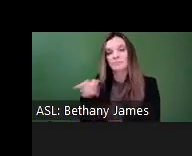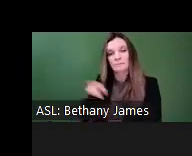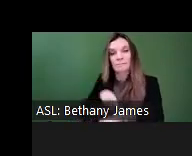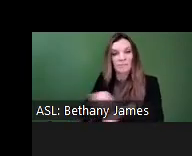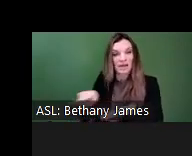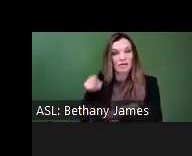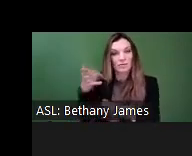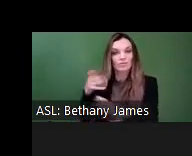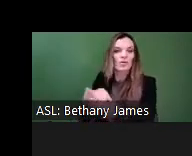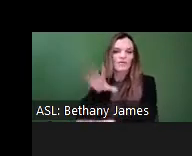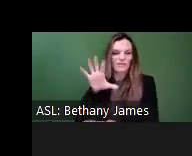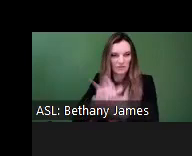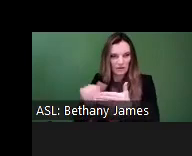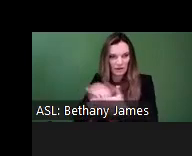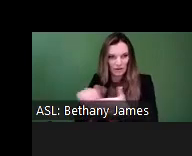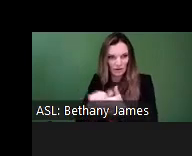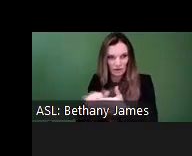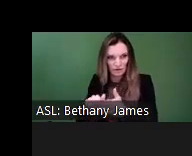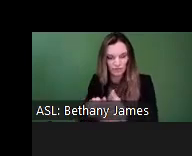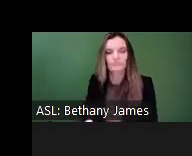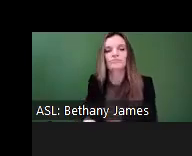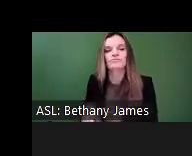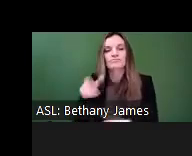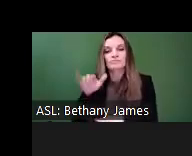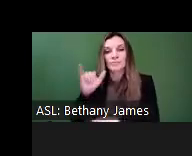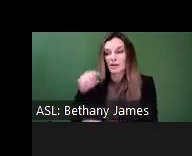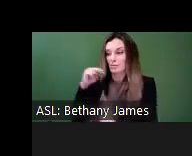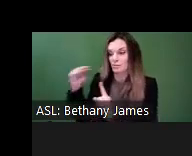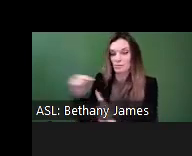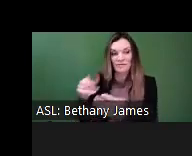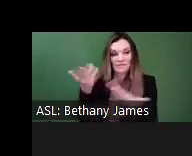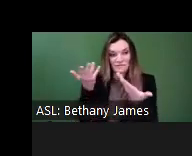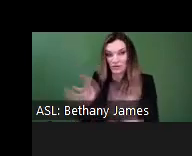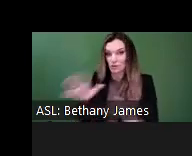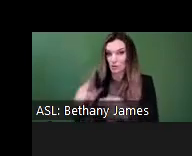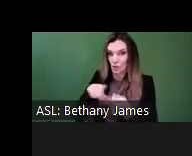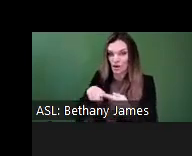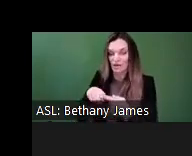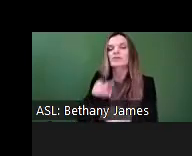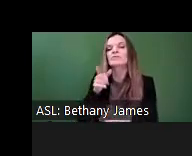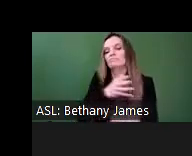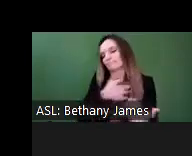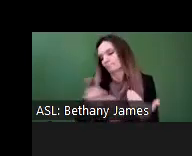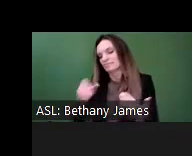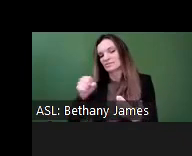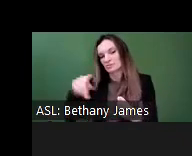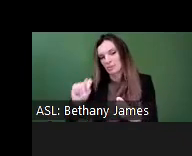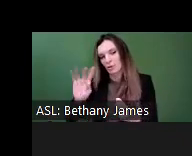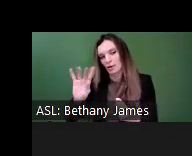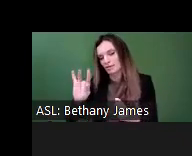Her probation ends on September 18th, 2021, and she's paid all of